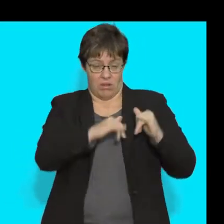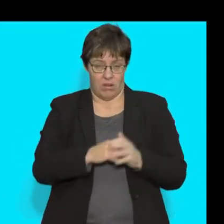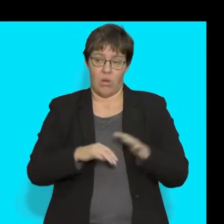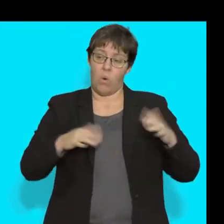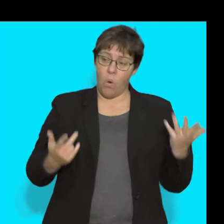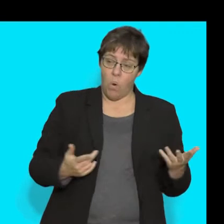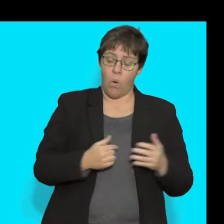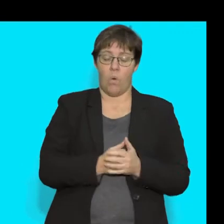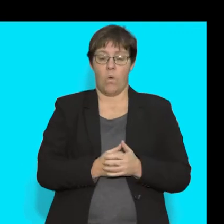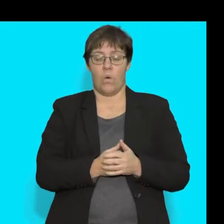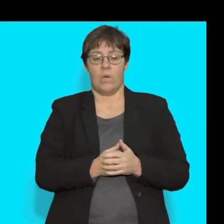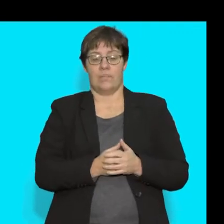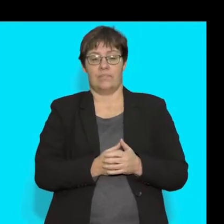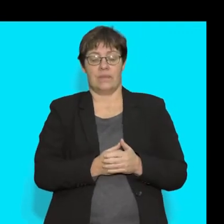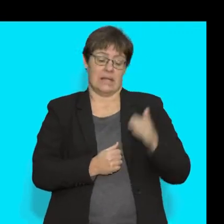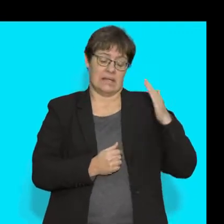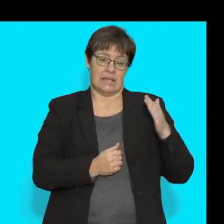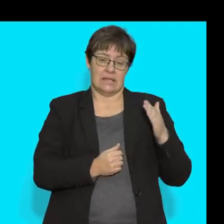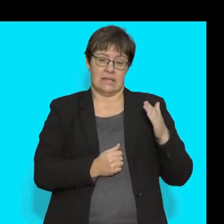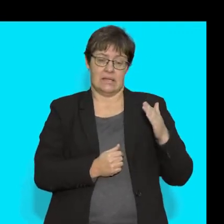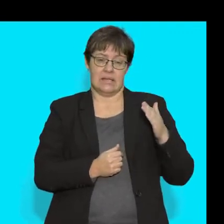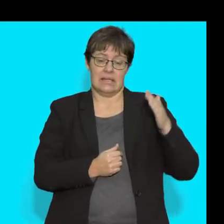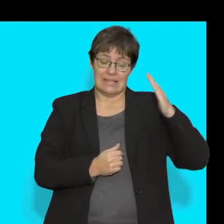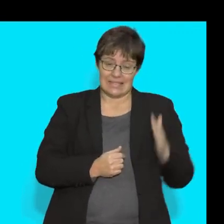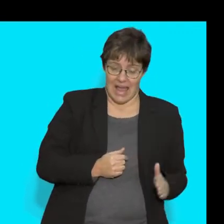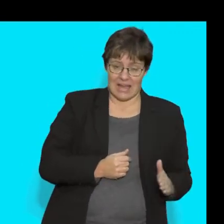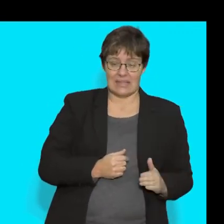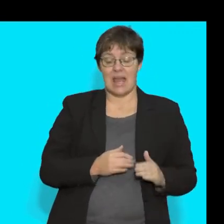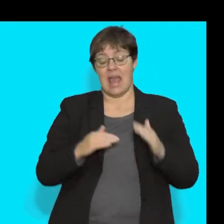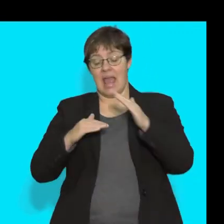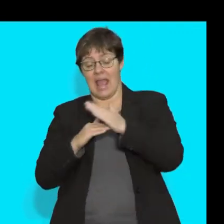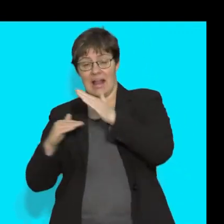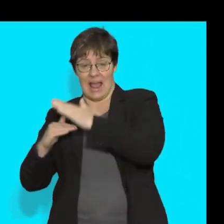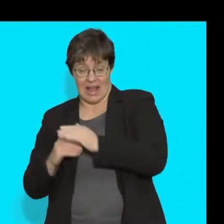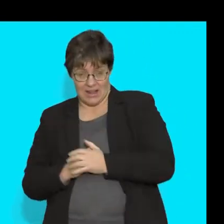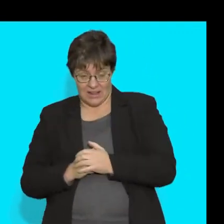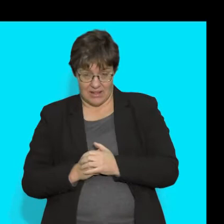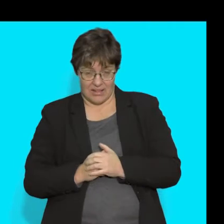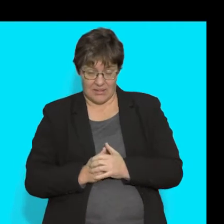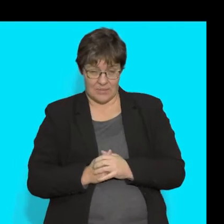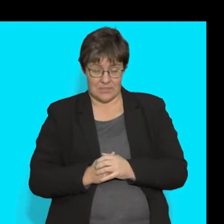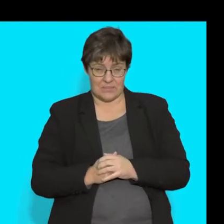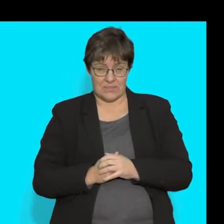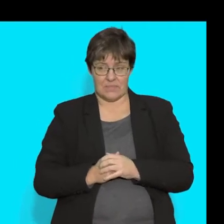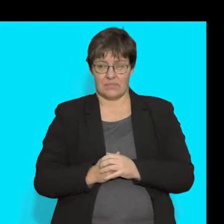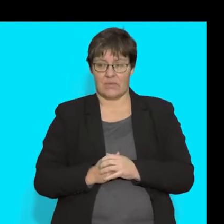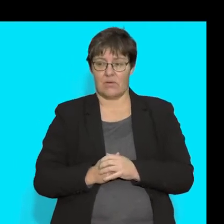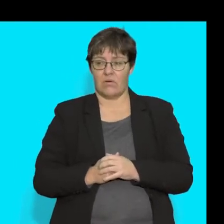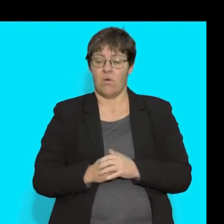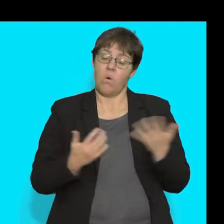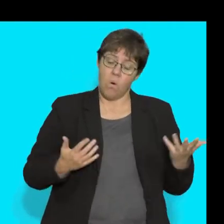one side or one pair of sides and all the angles must be equal, meaning two pairs of